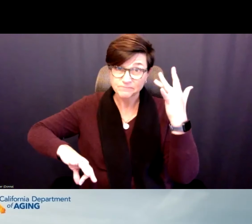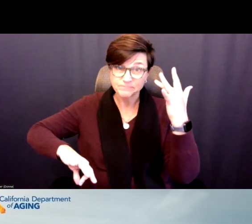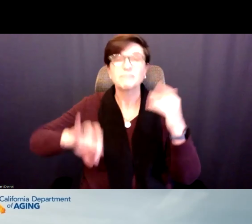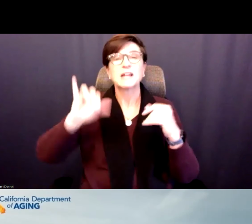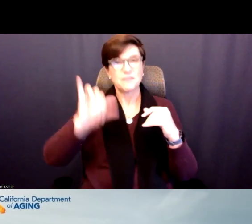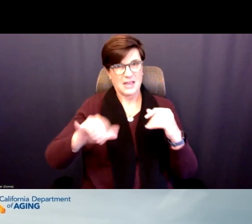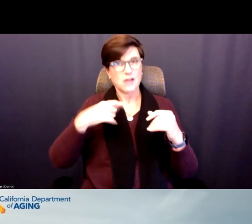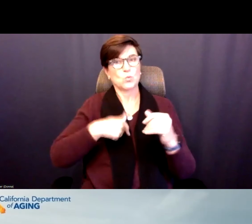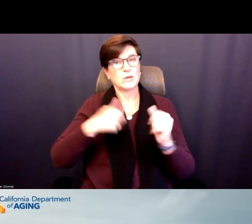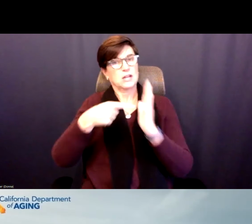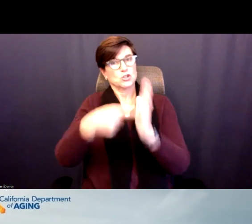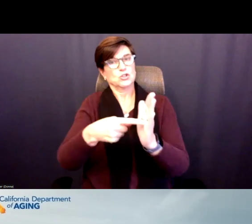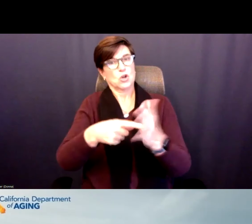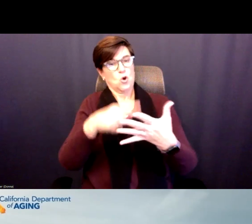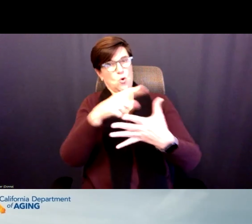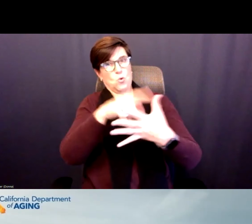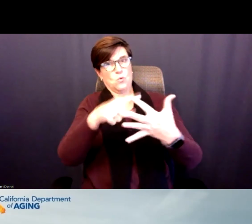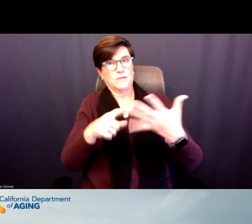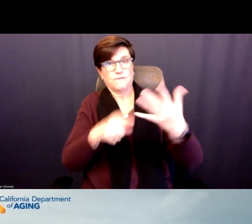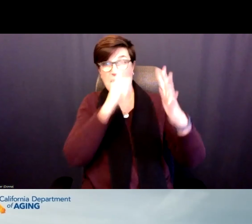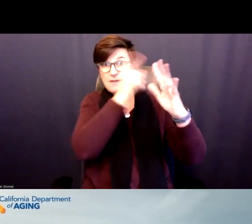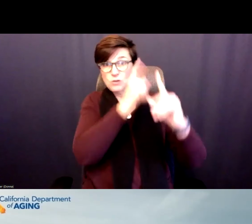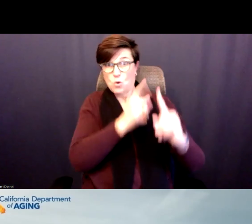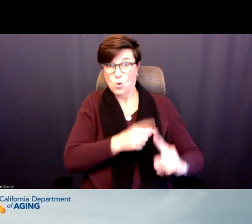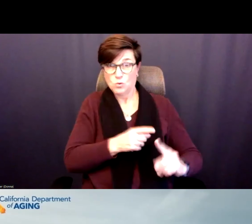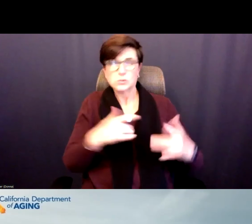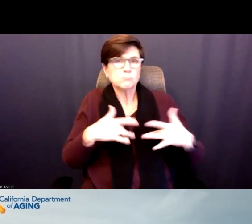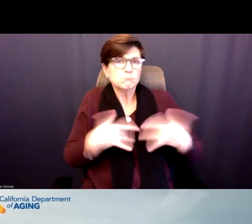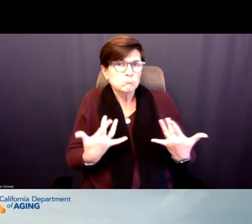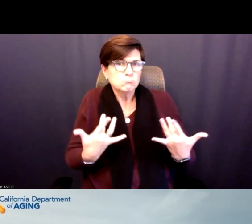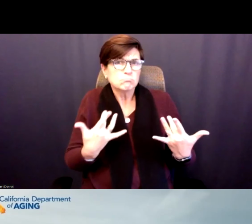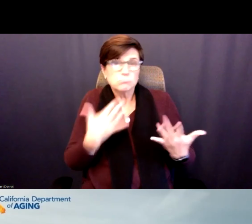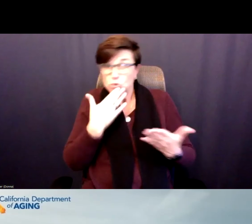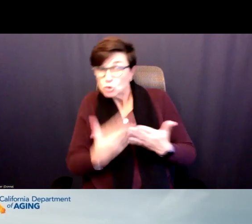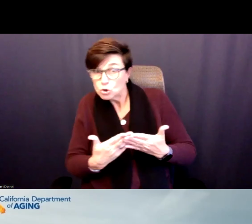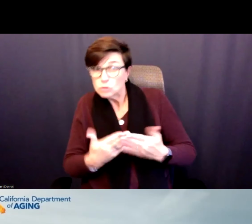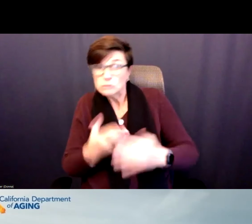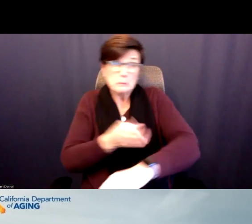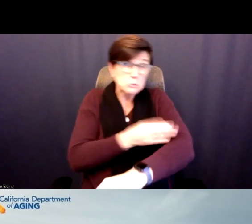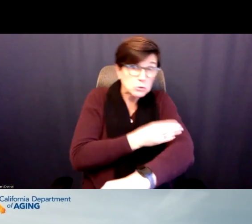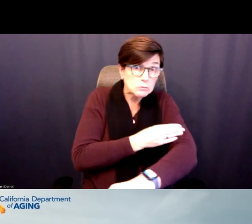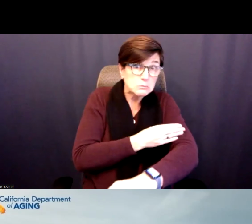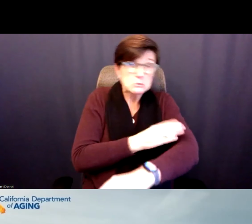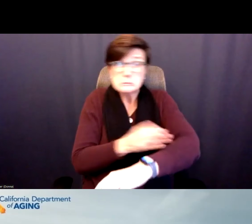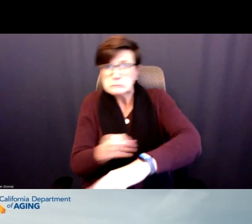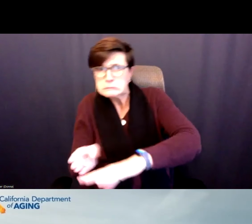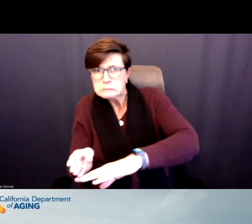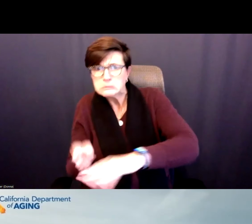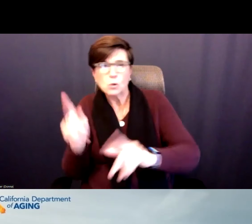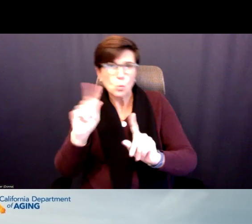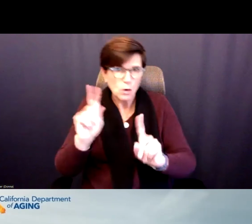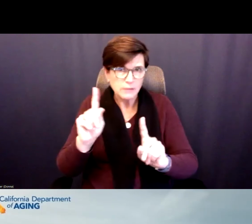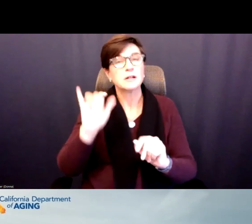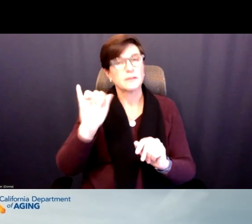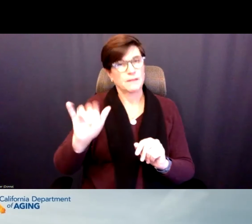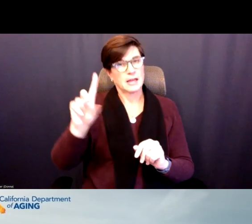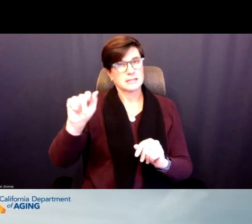it has nearly 4 dozen indicators at this point that come with visualizations. But what I really like about it, the